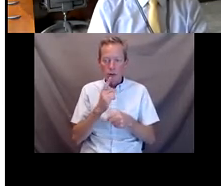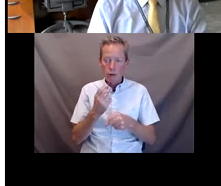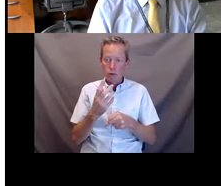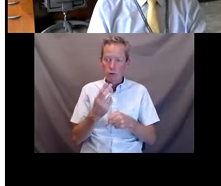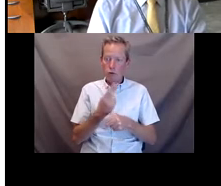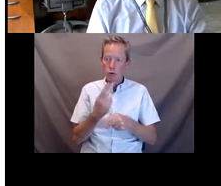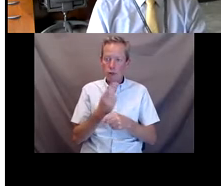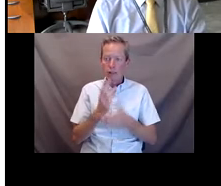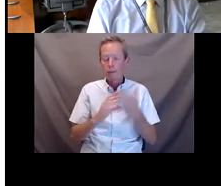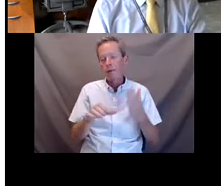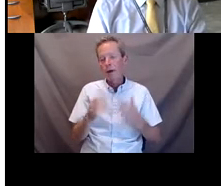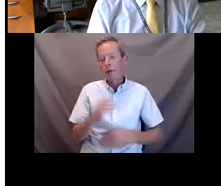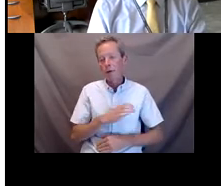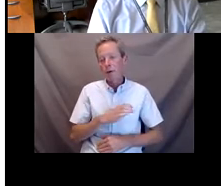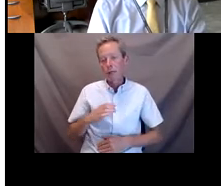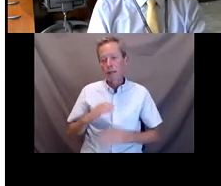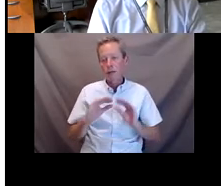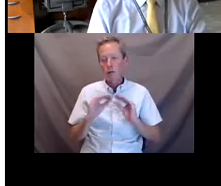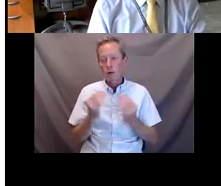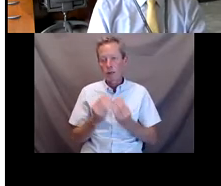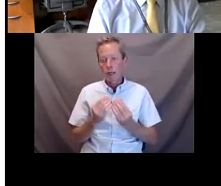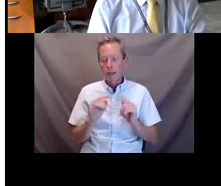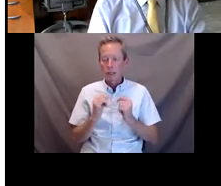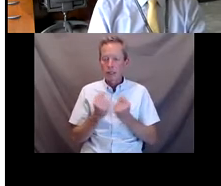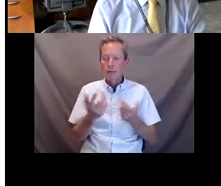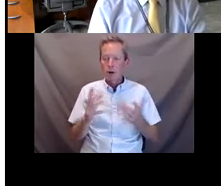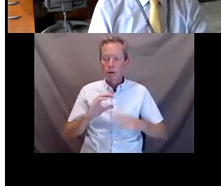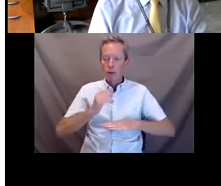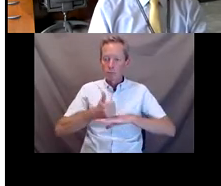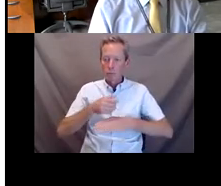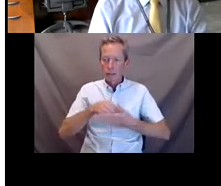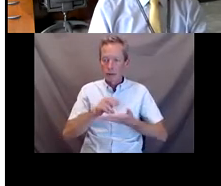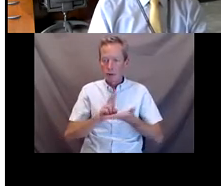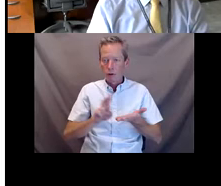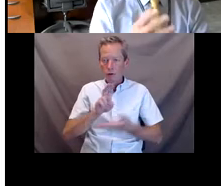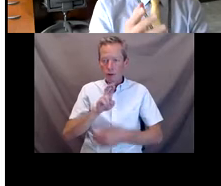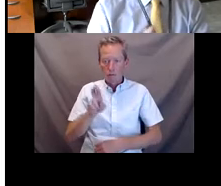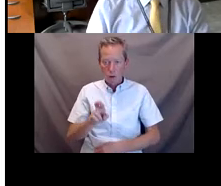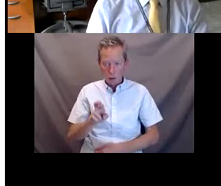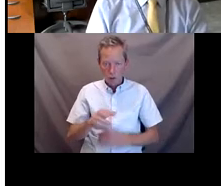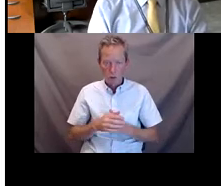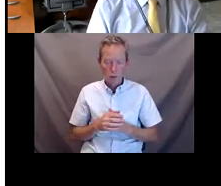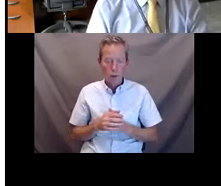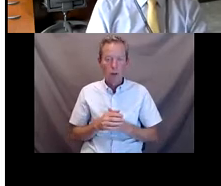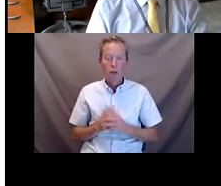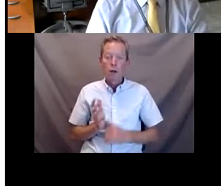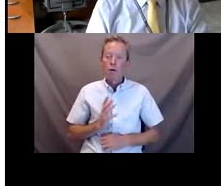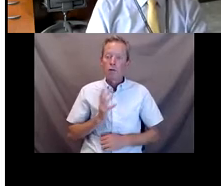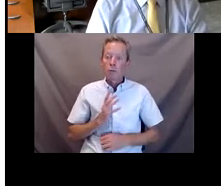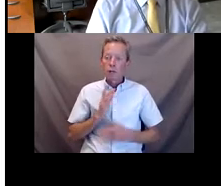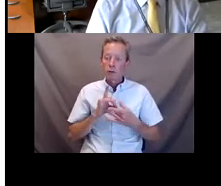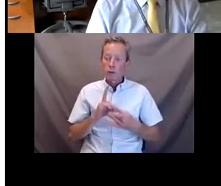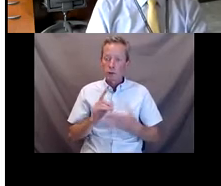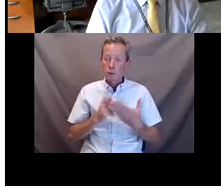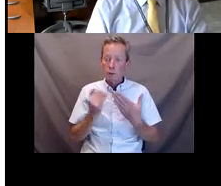of the other committees and organizations and teams that exist in the U of R along the way. But formally associated with the